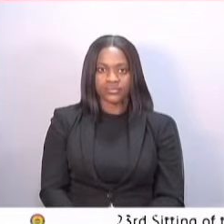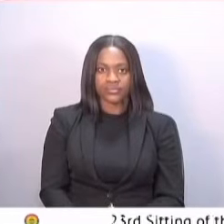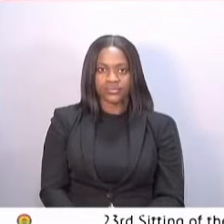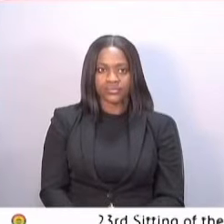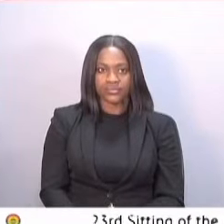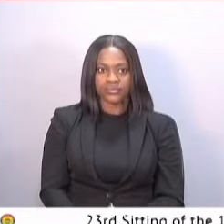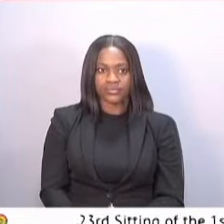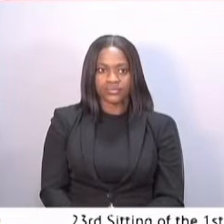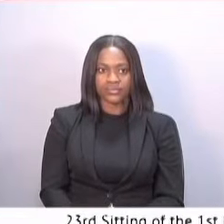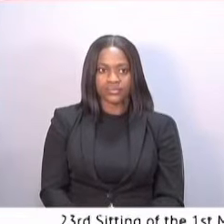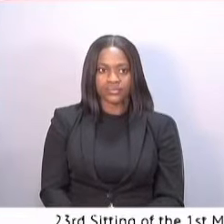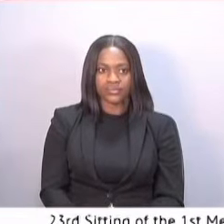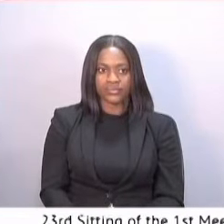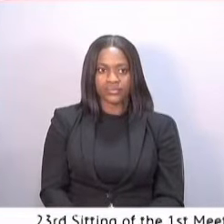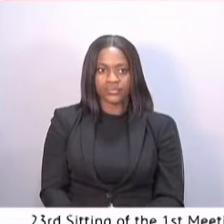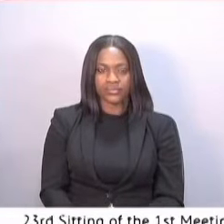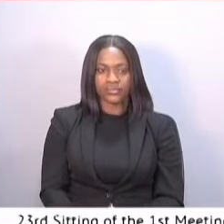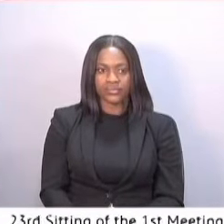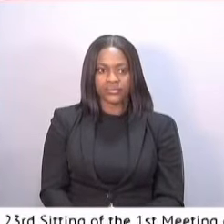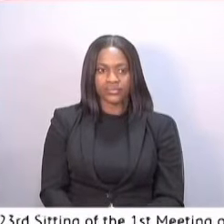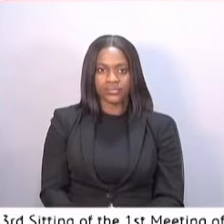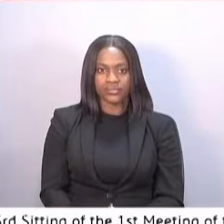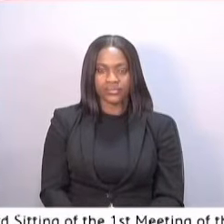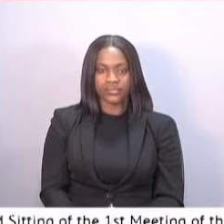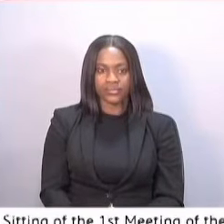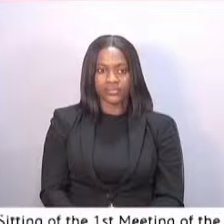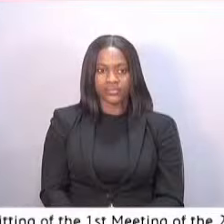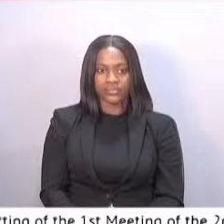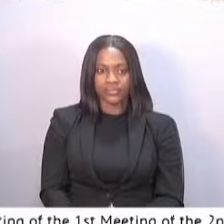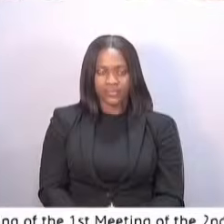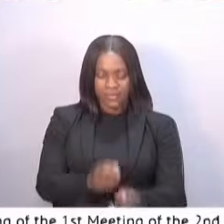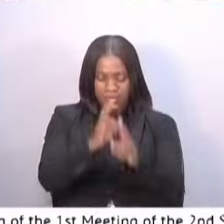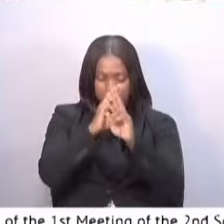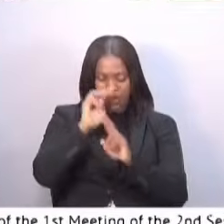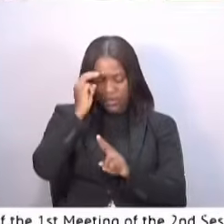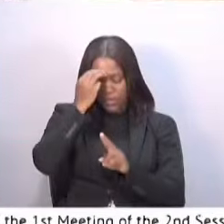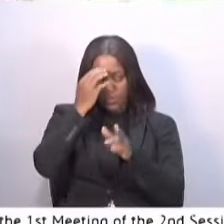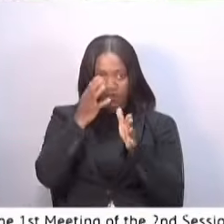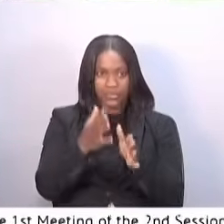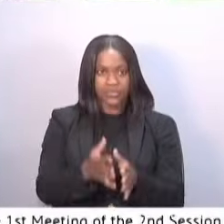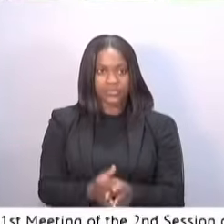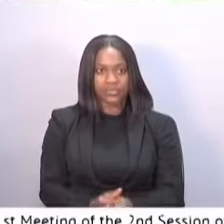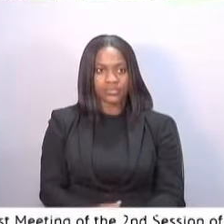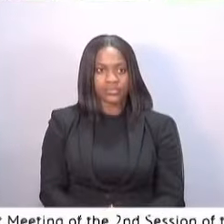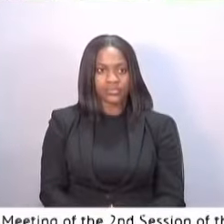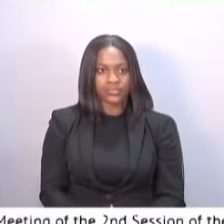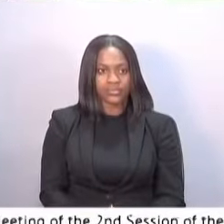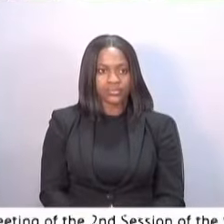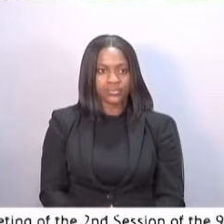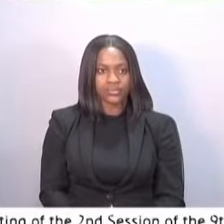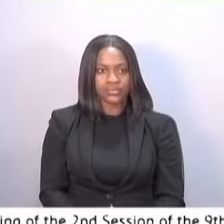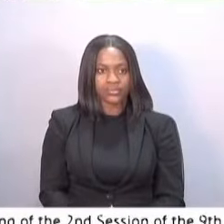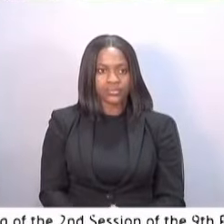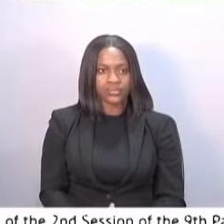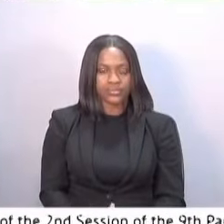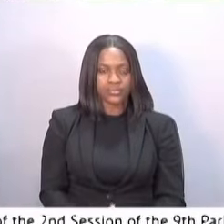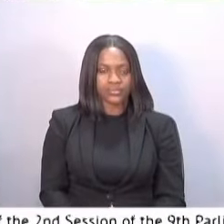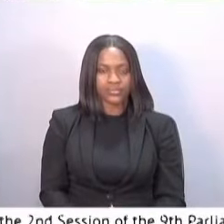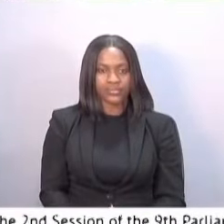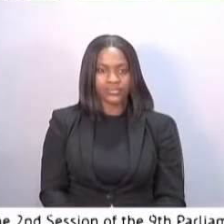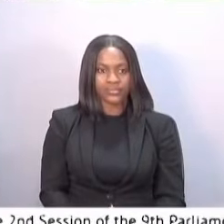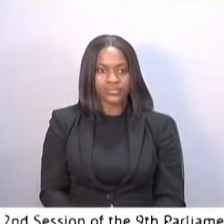Yes. It's clear. Honorable The question is, okay, Minister. Mr. Speaker, for the last